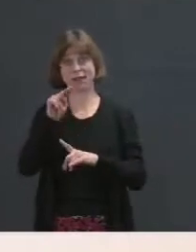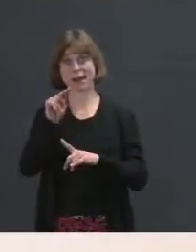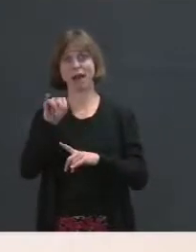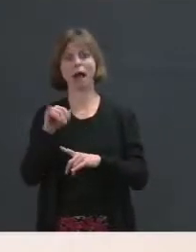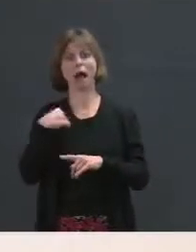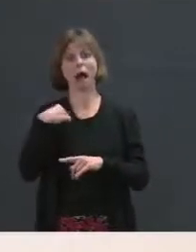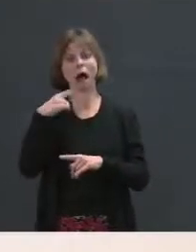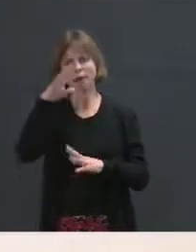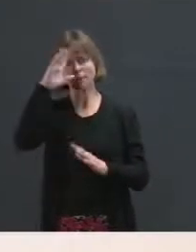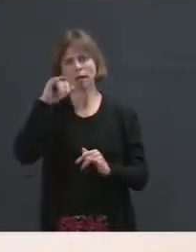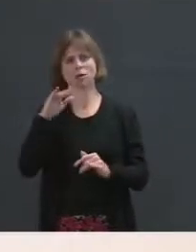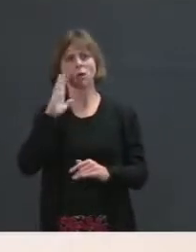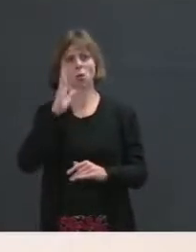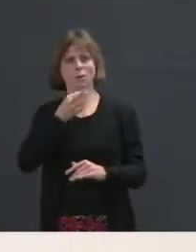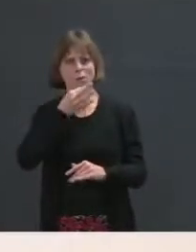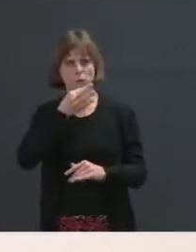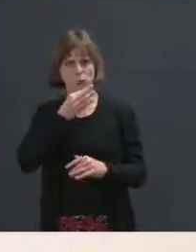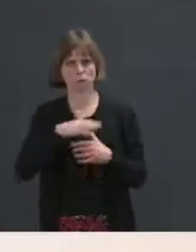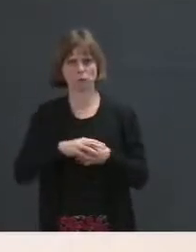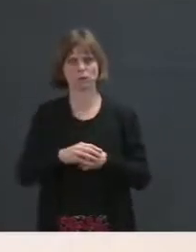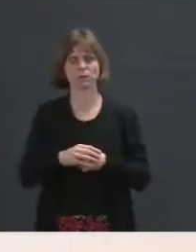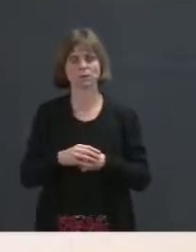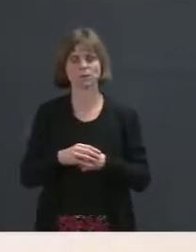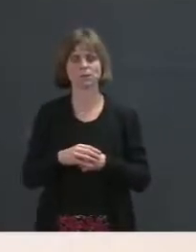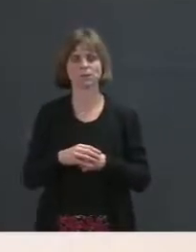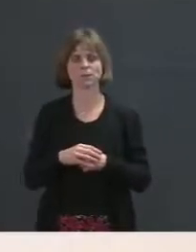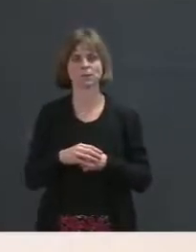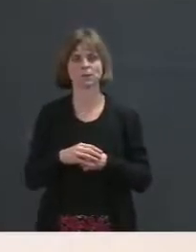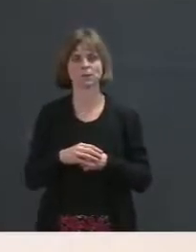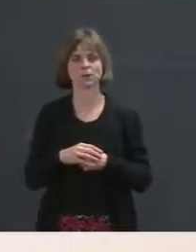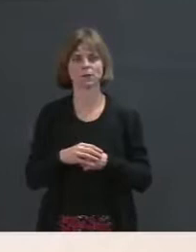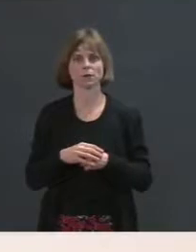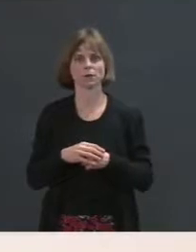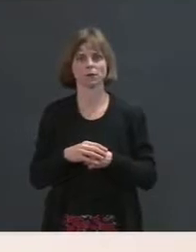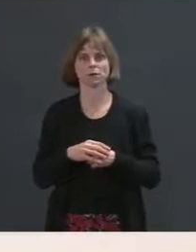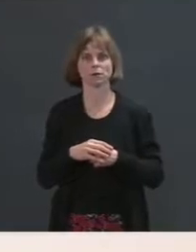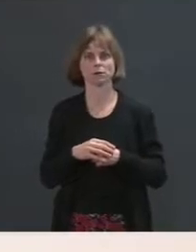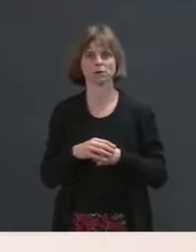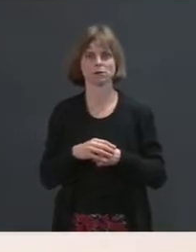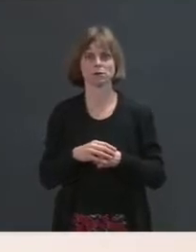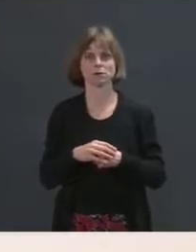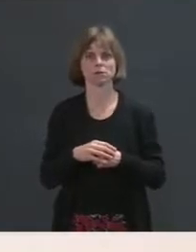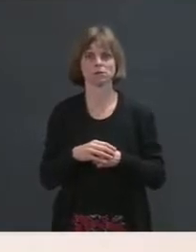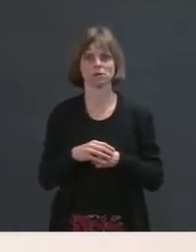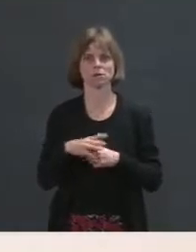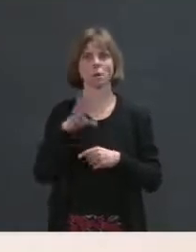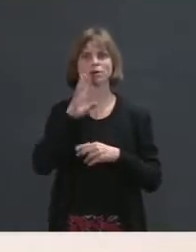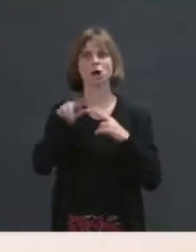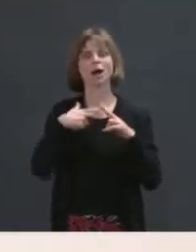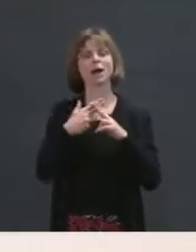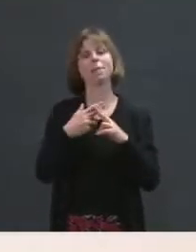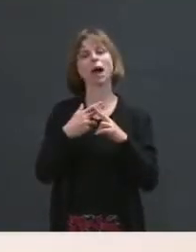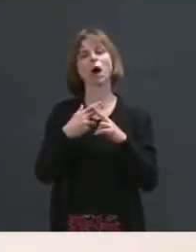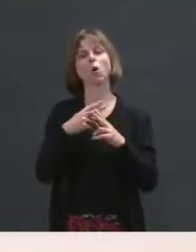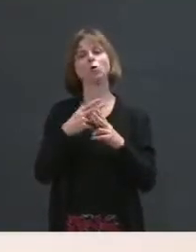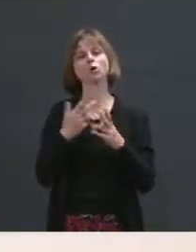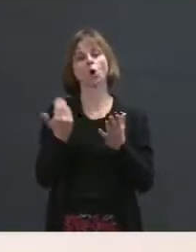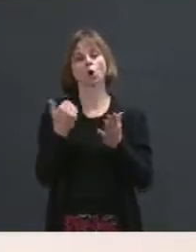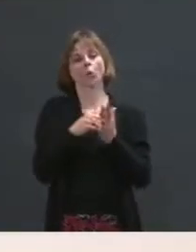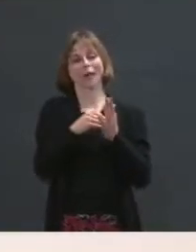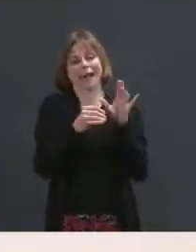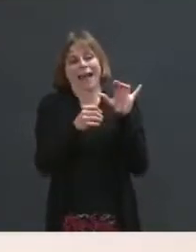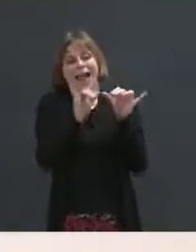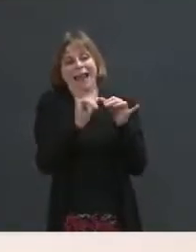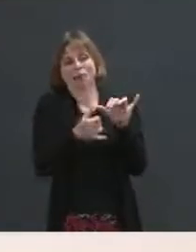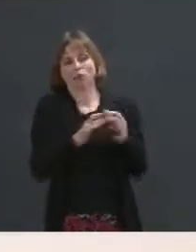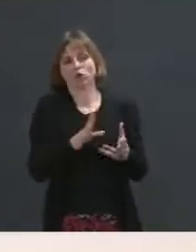soon to speak further. And of course, when I talked about recalibration, I was referring to, of course, the